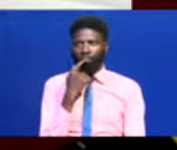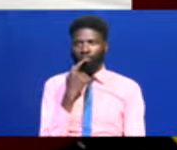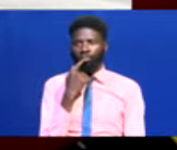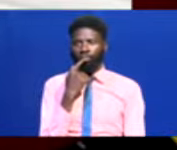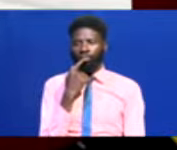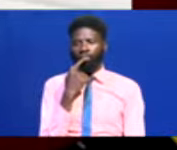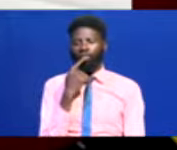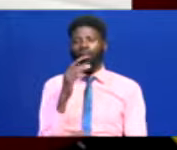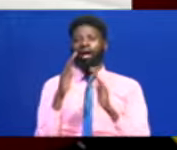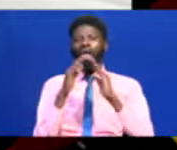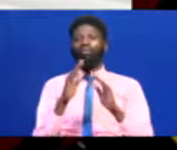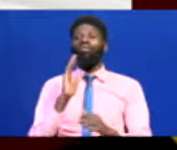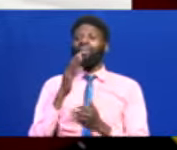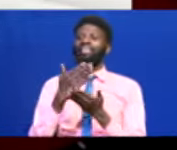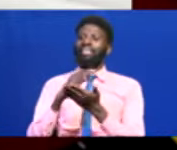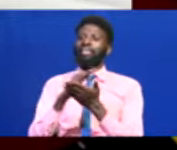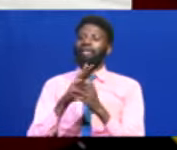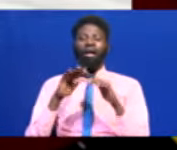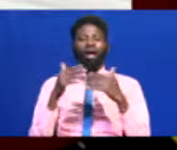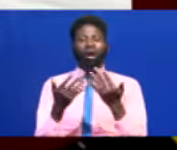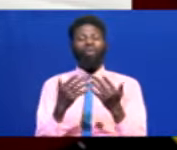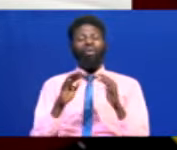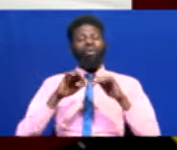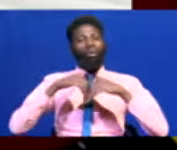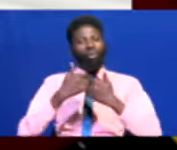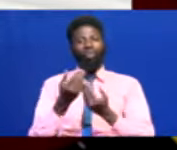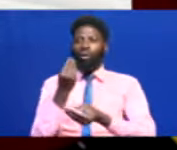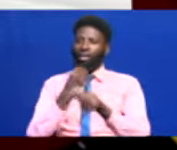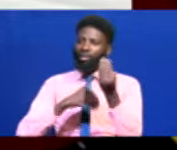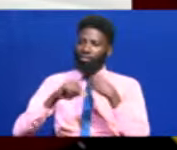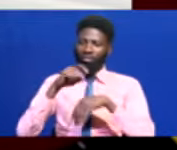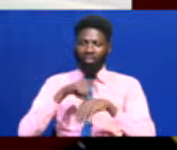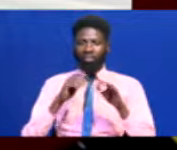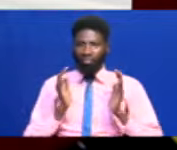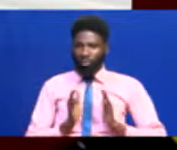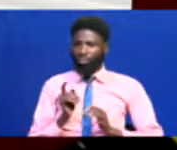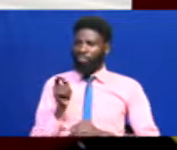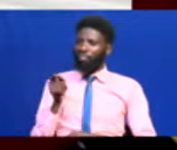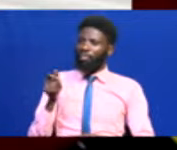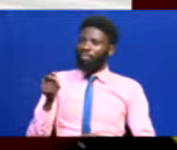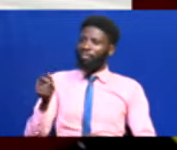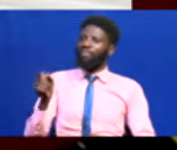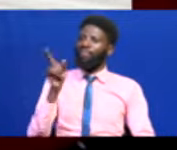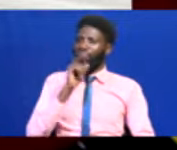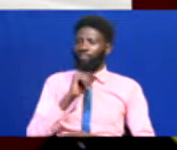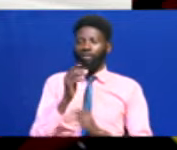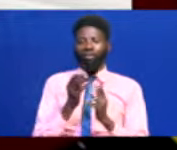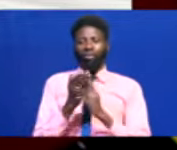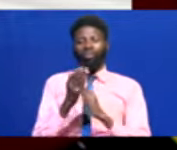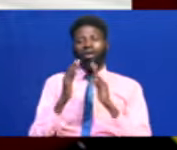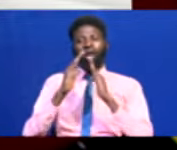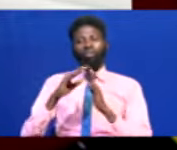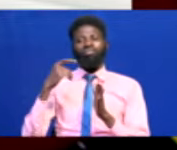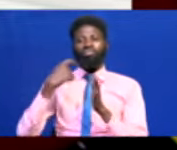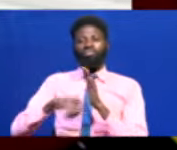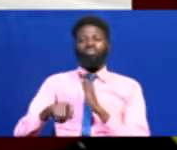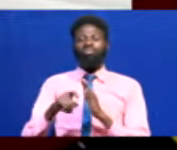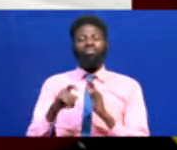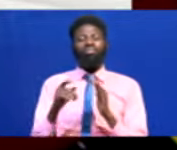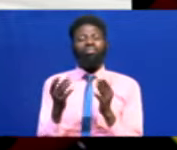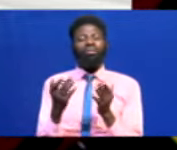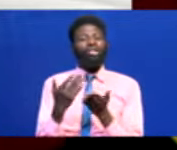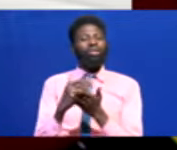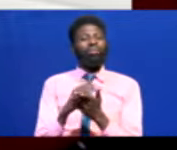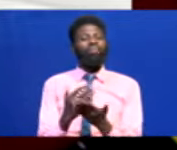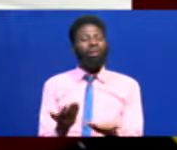houses be distributed or sold, yet one has paid through the housing levy? How will the affordable houses